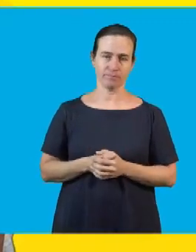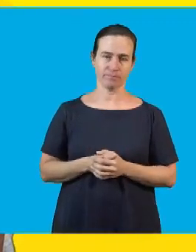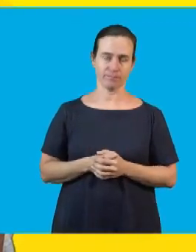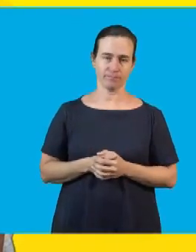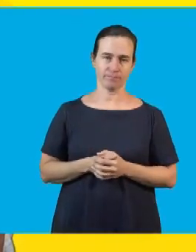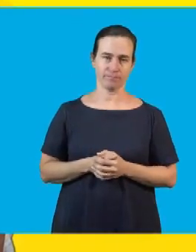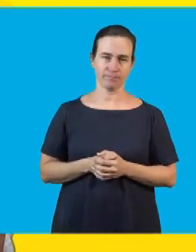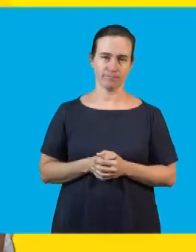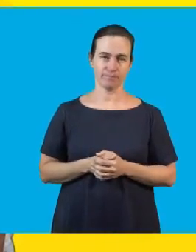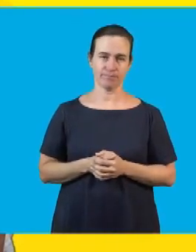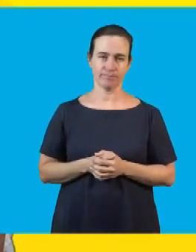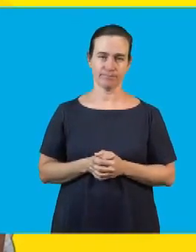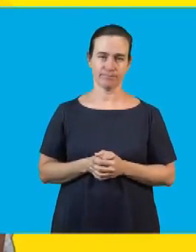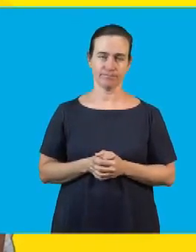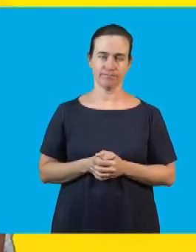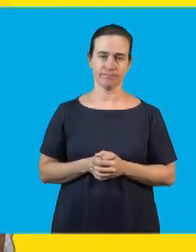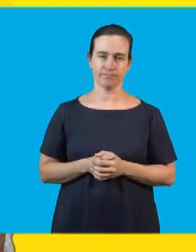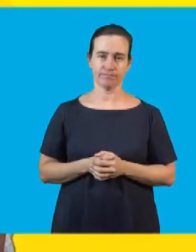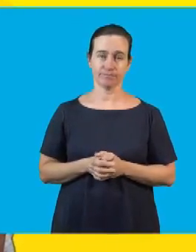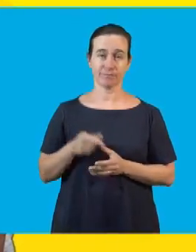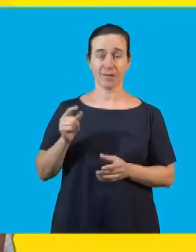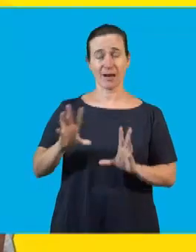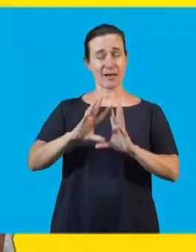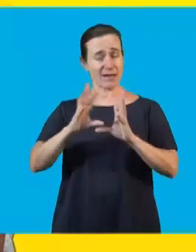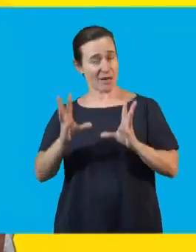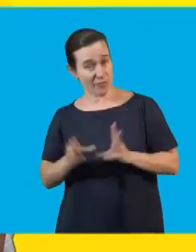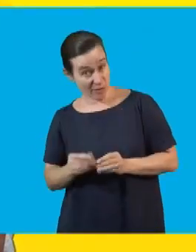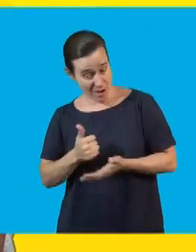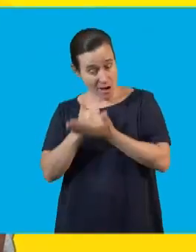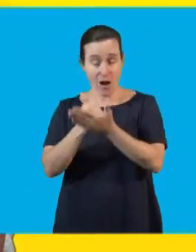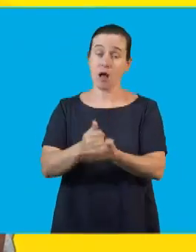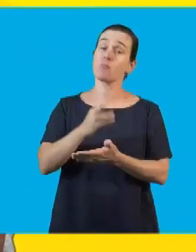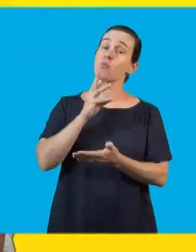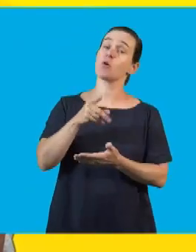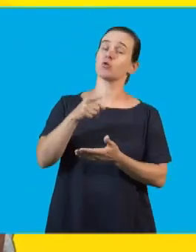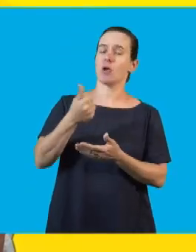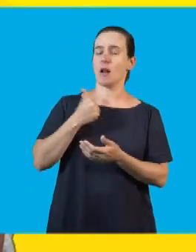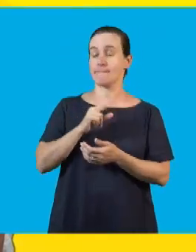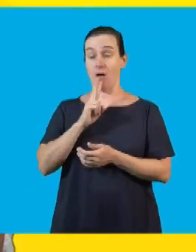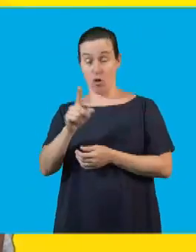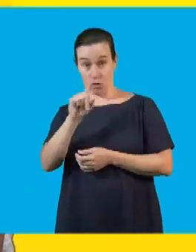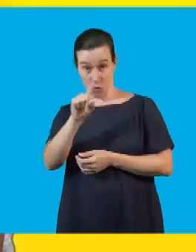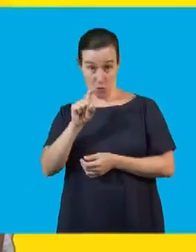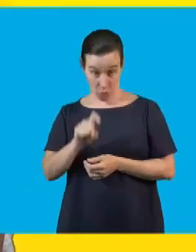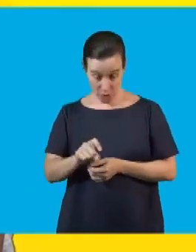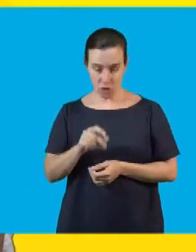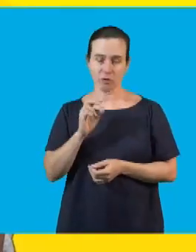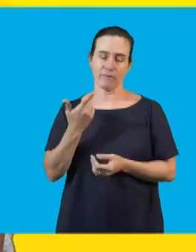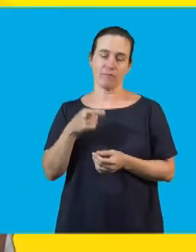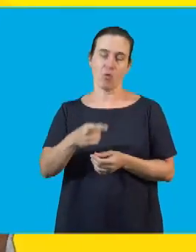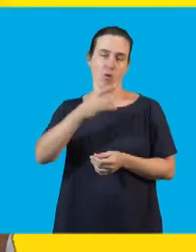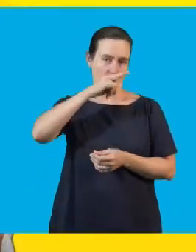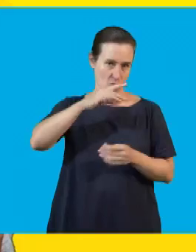based on the features of a cartoon, all right? And all of these will stand you in good stead when you need to respond to